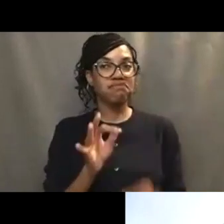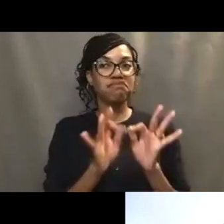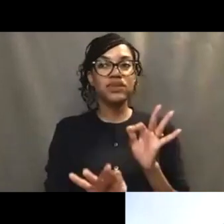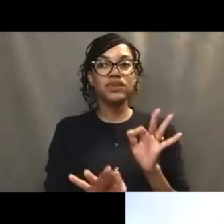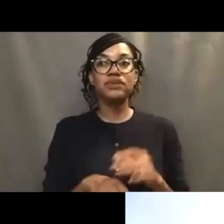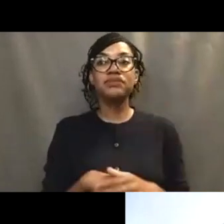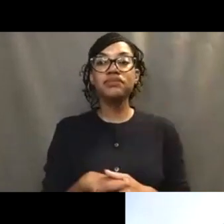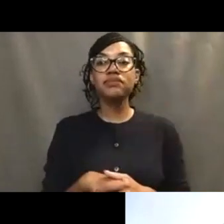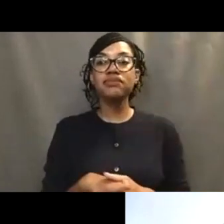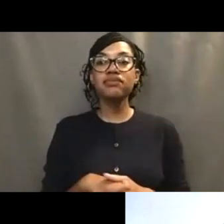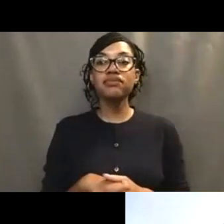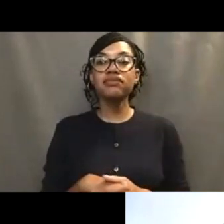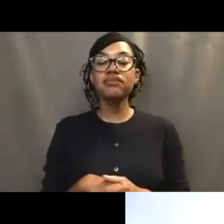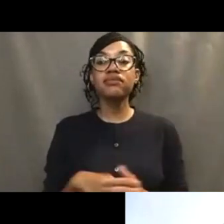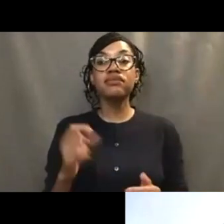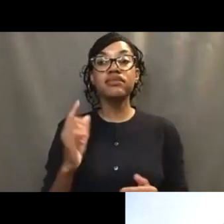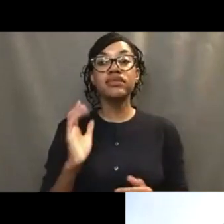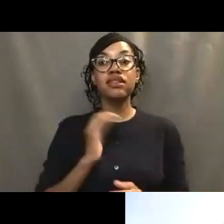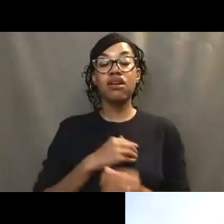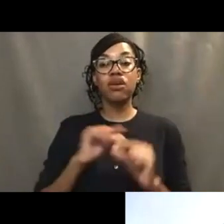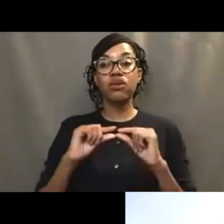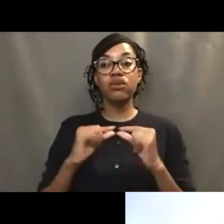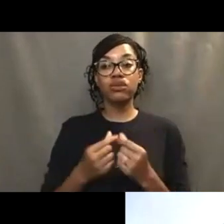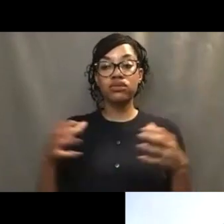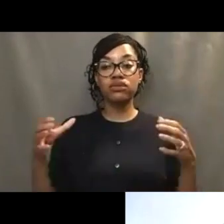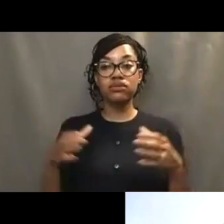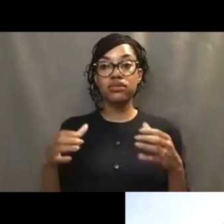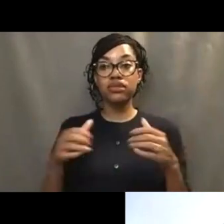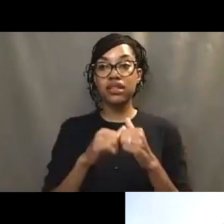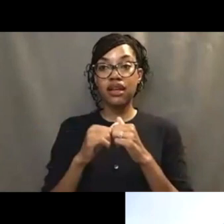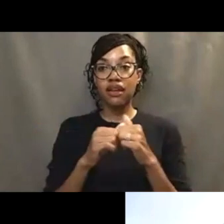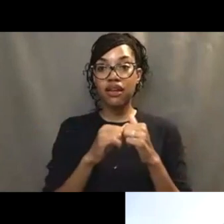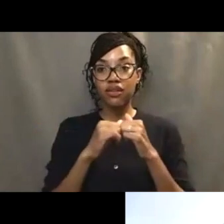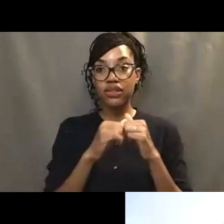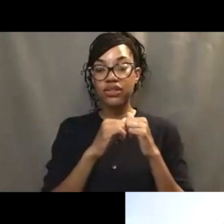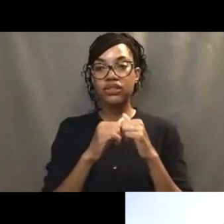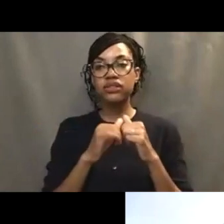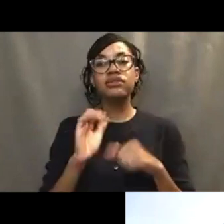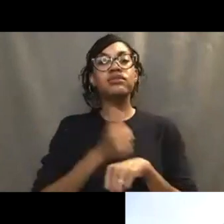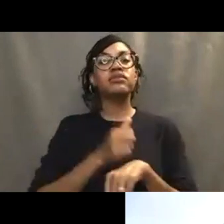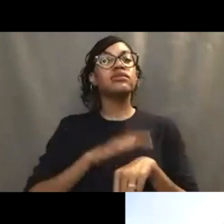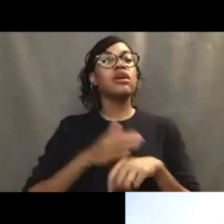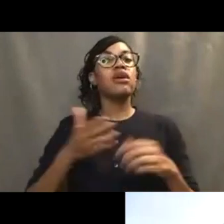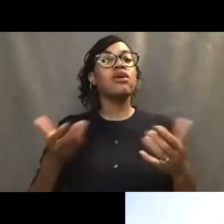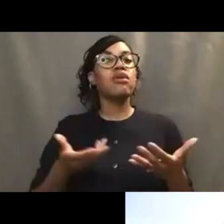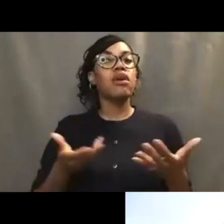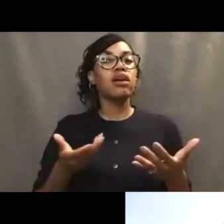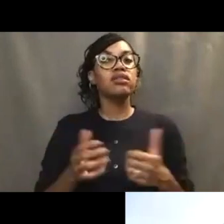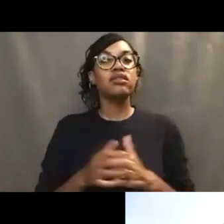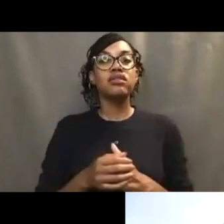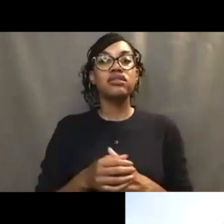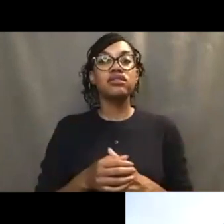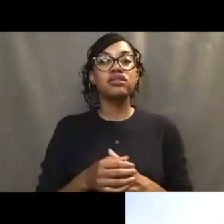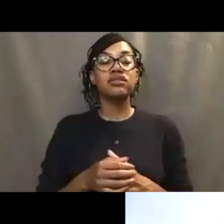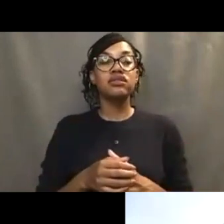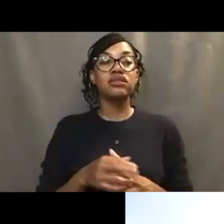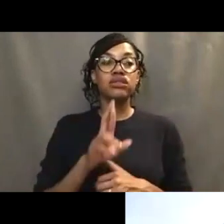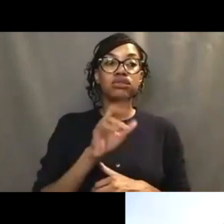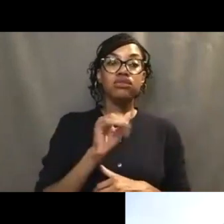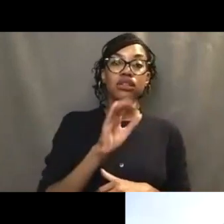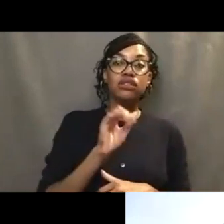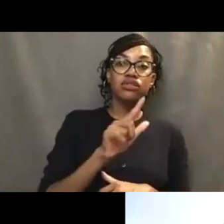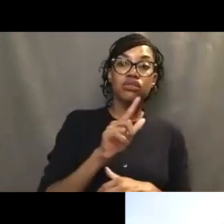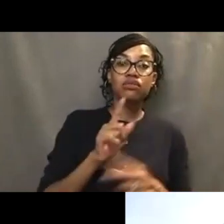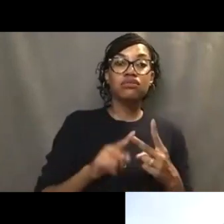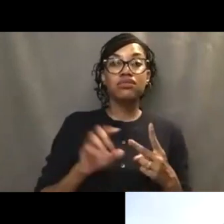the coalition that we put together, it's based on the principles of racial and social justice, but it's